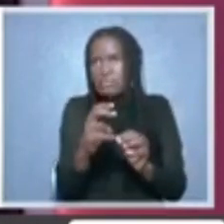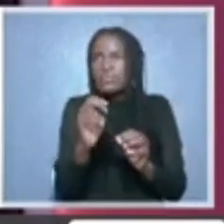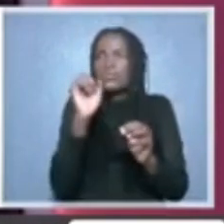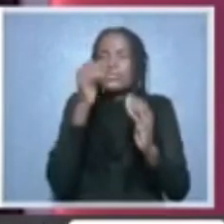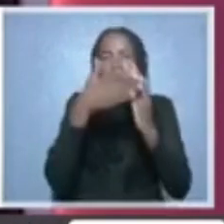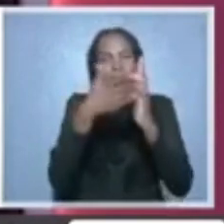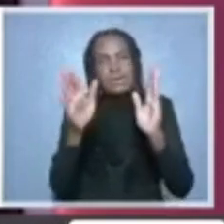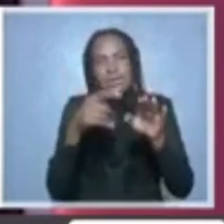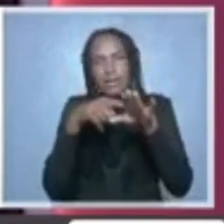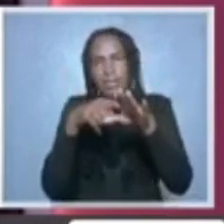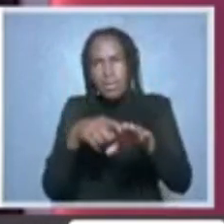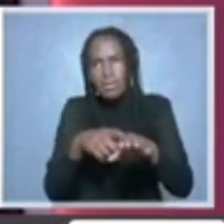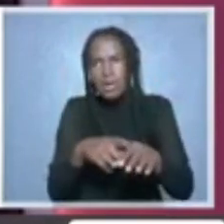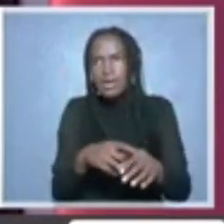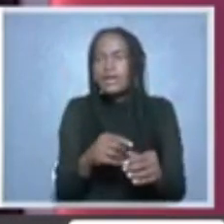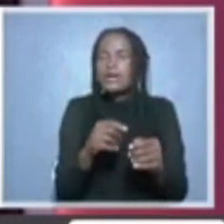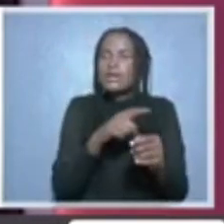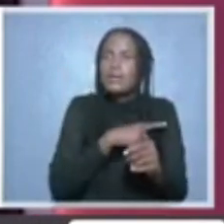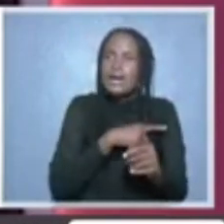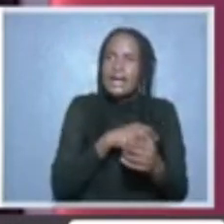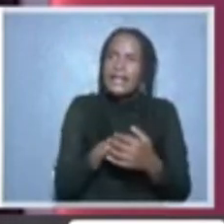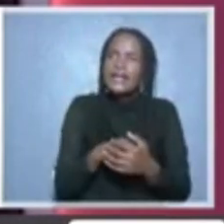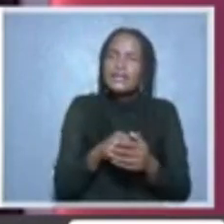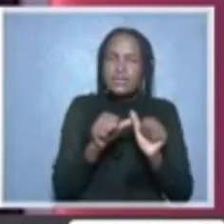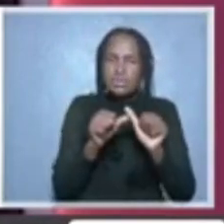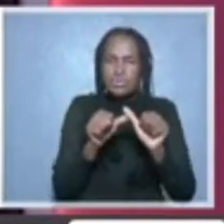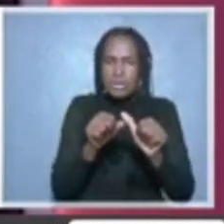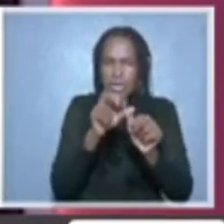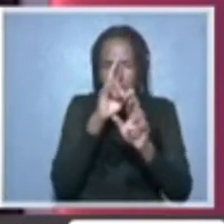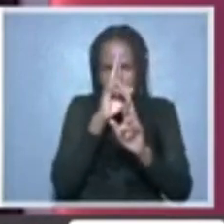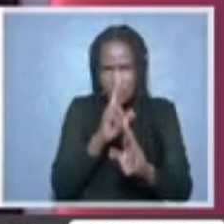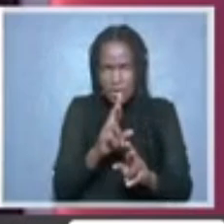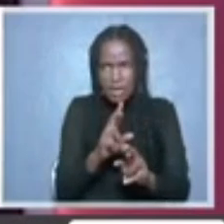proceedings as we continue to honor